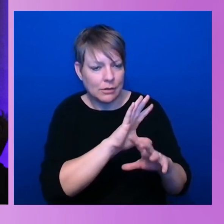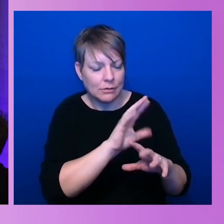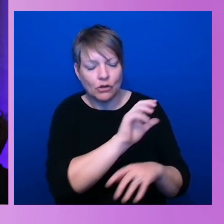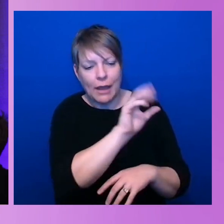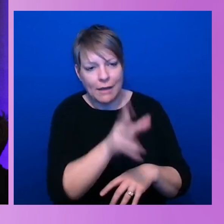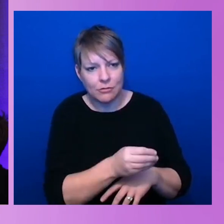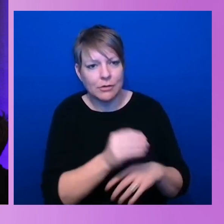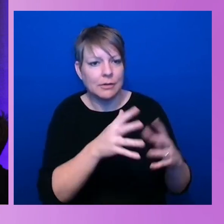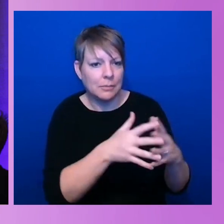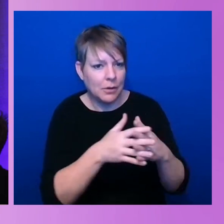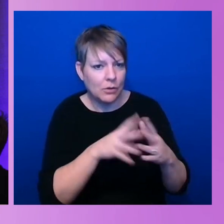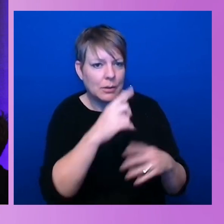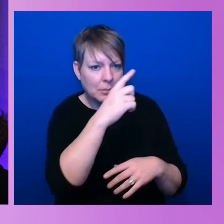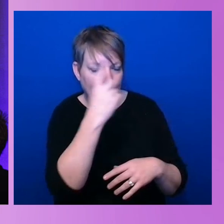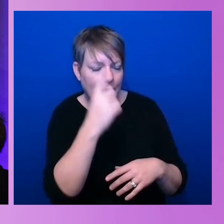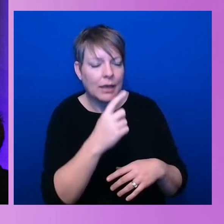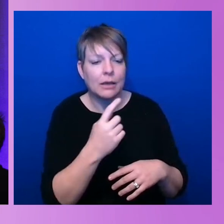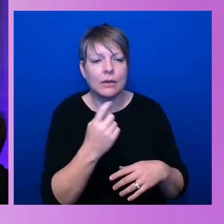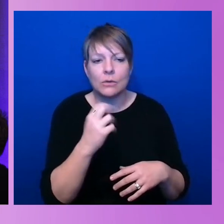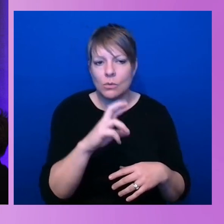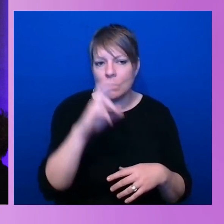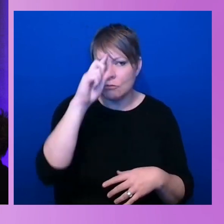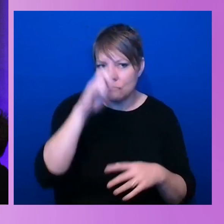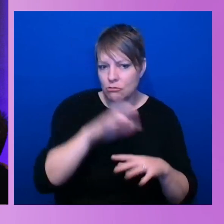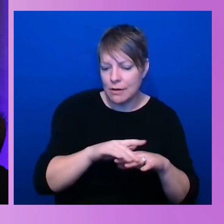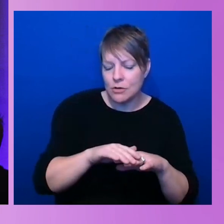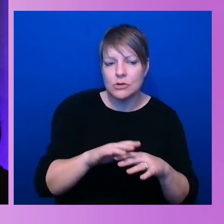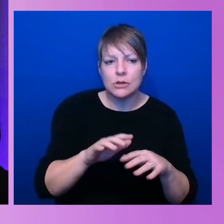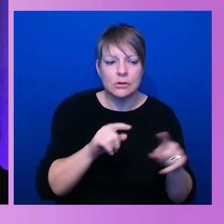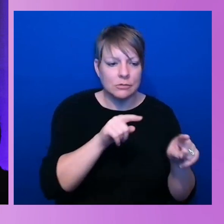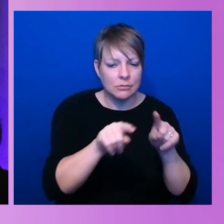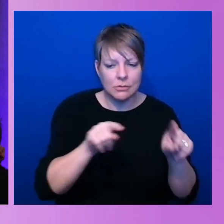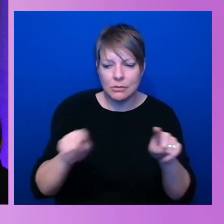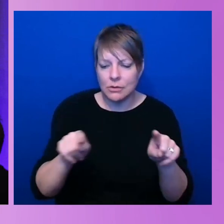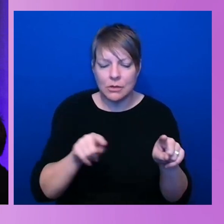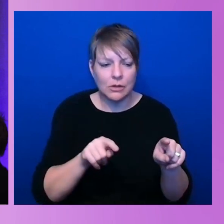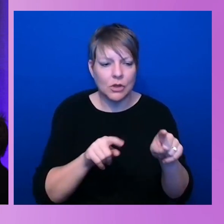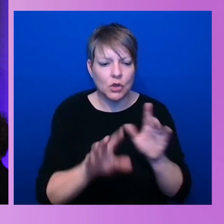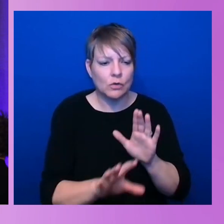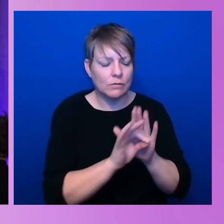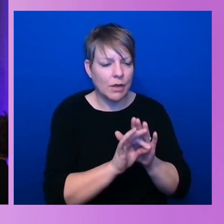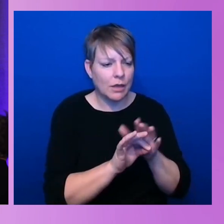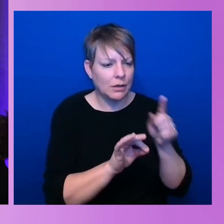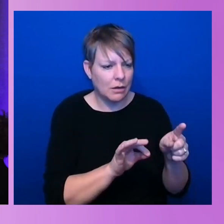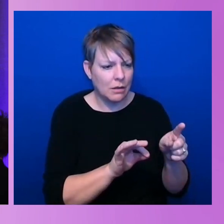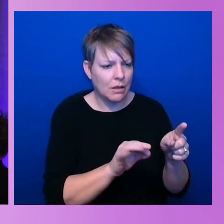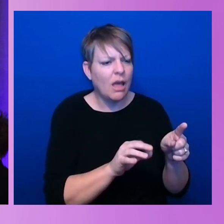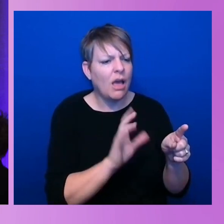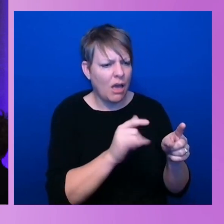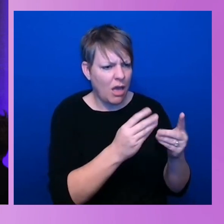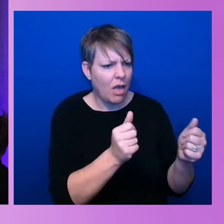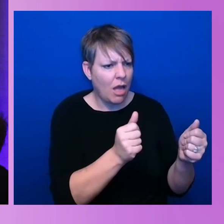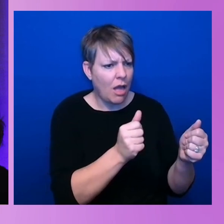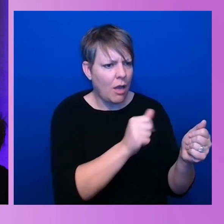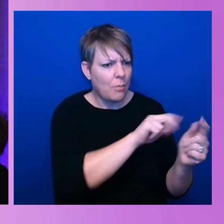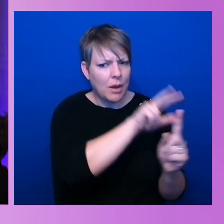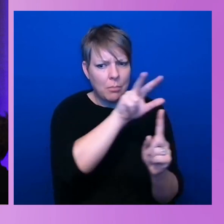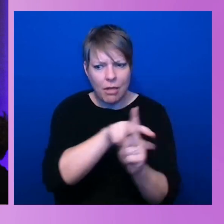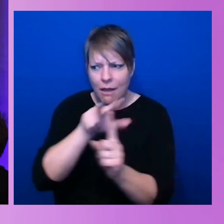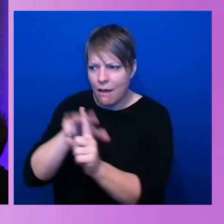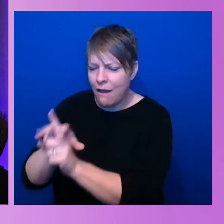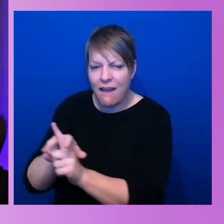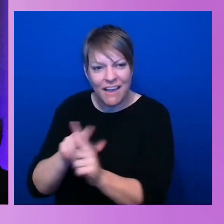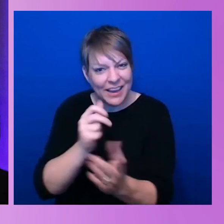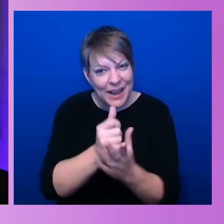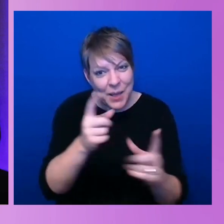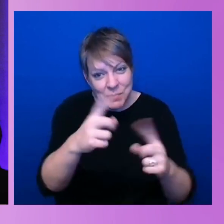group, you oftentimes find an idea that you can solve for one group and then extend it, and it helps so many others when you start to really